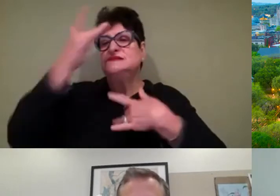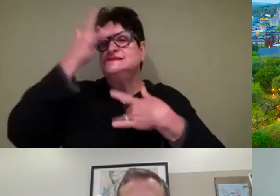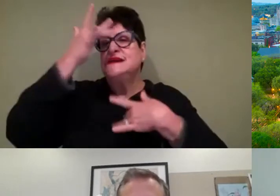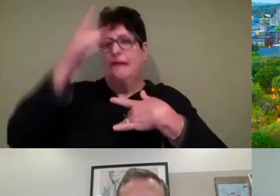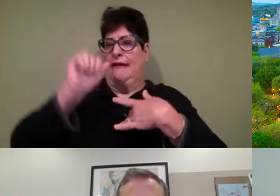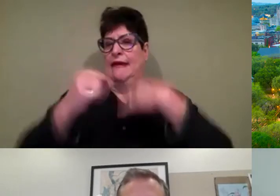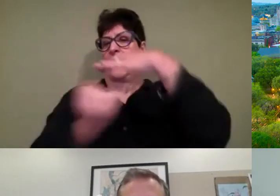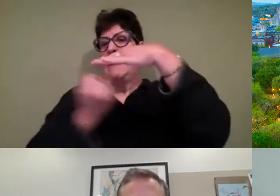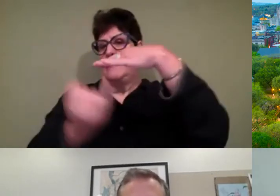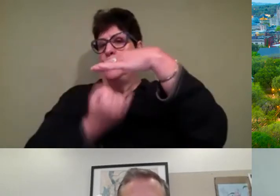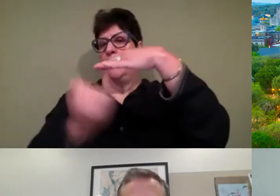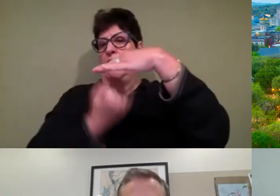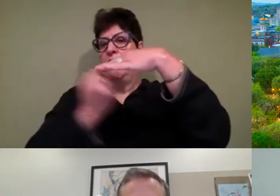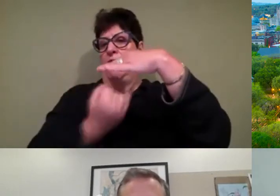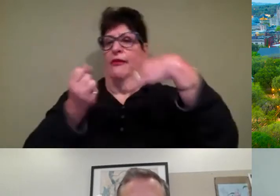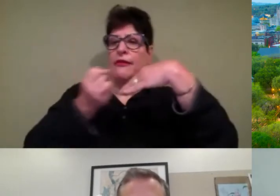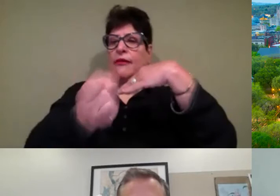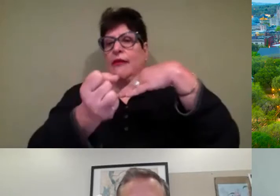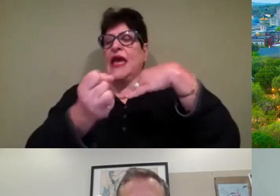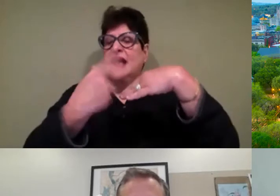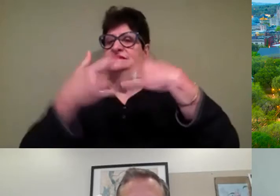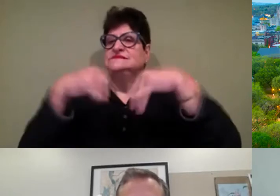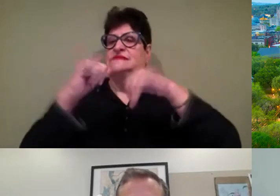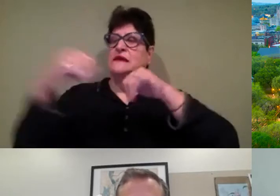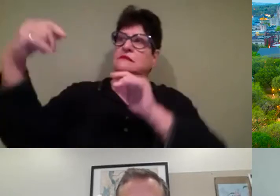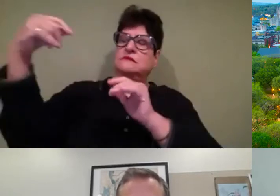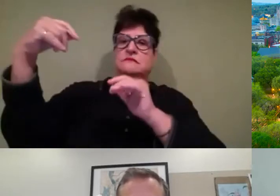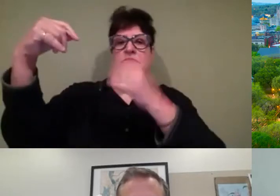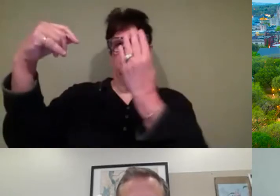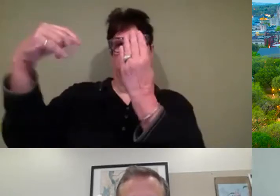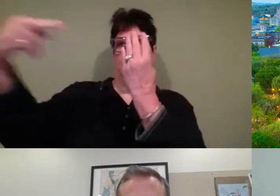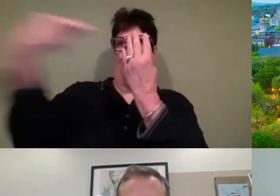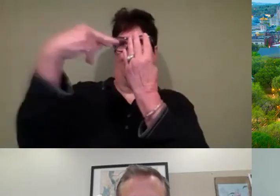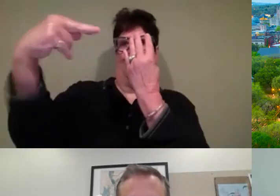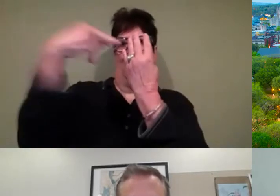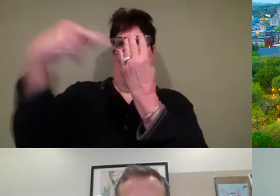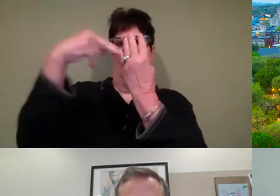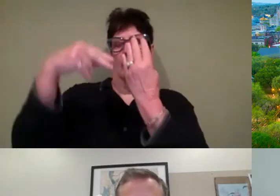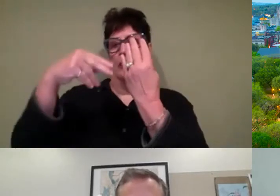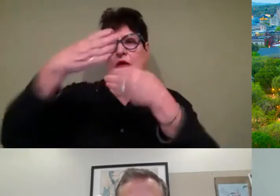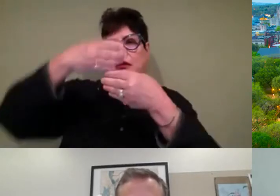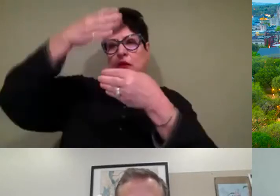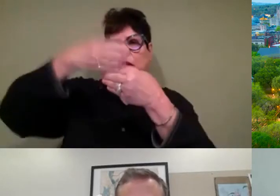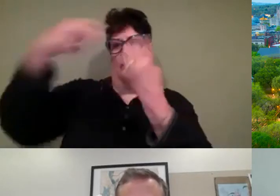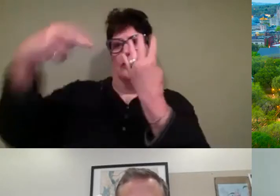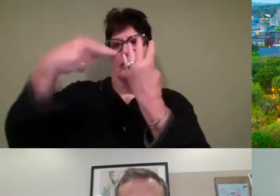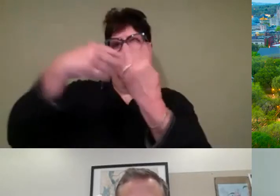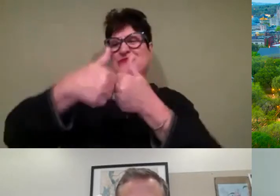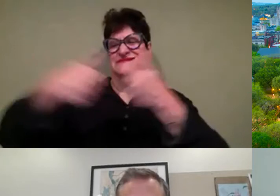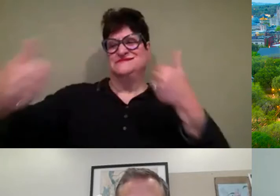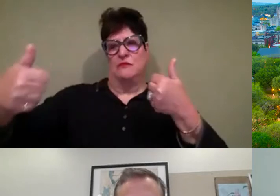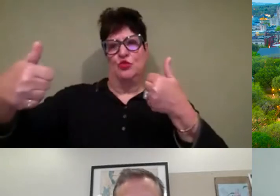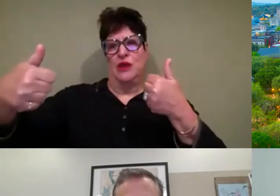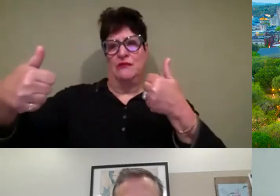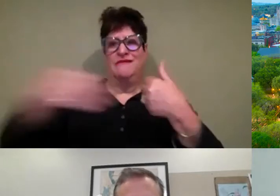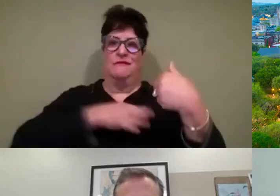isolated, but then also maintain observation, while still being separated from the other from